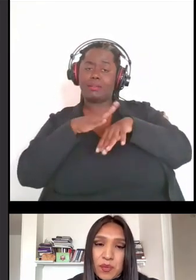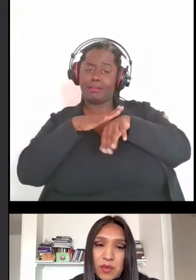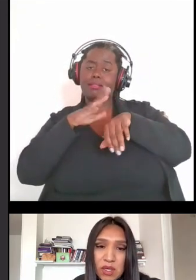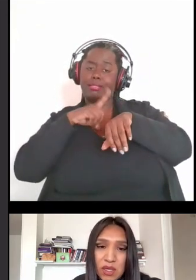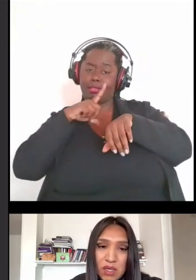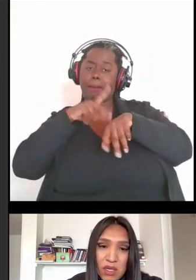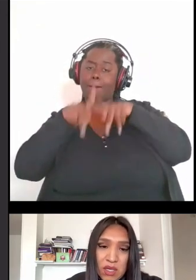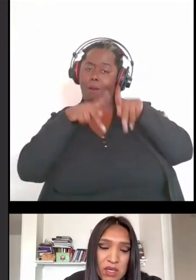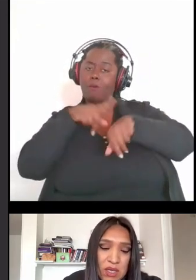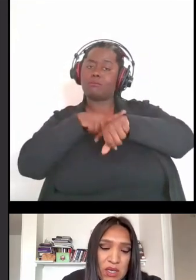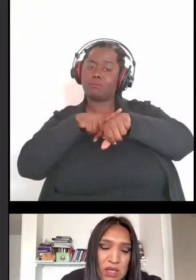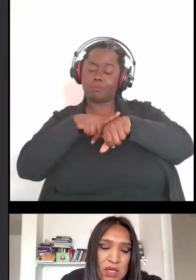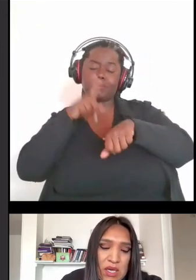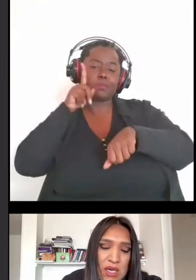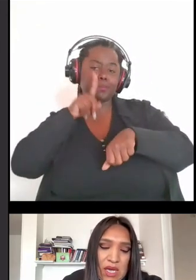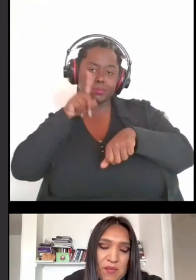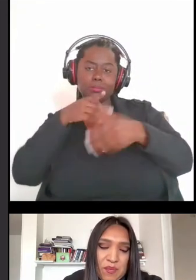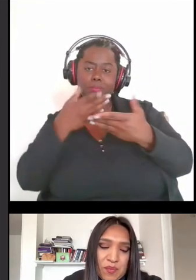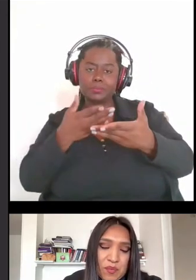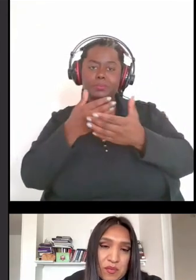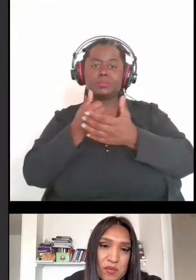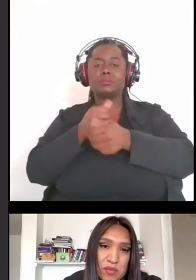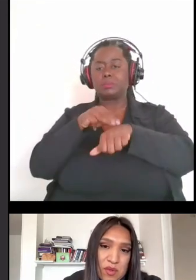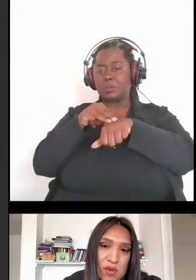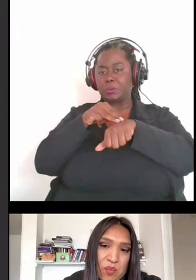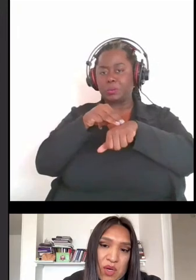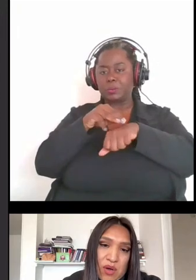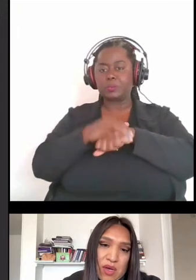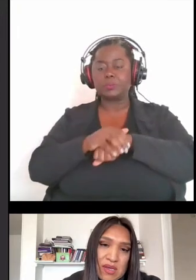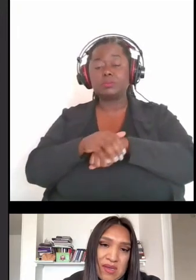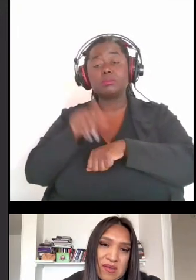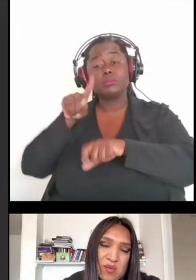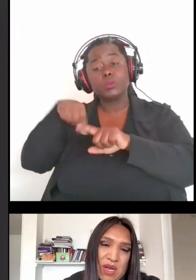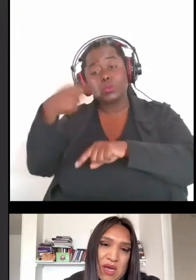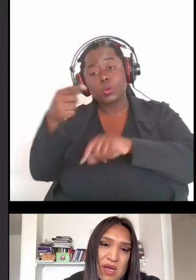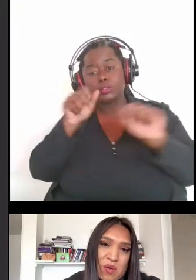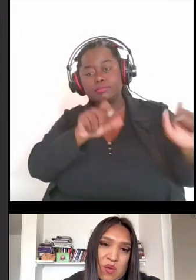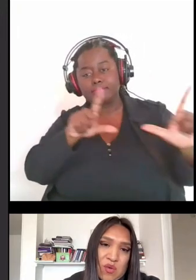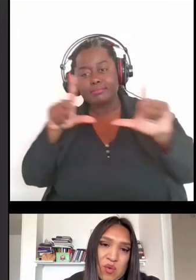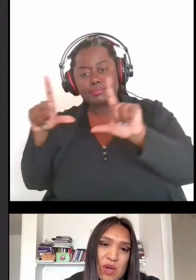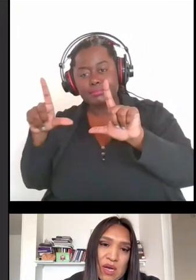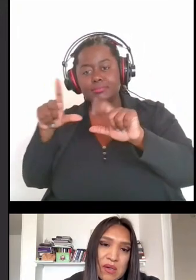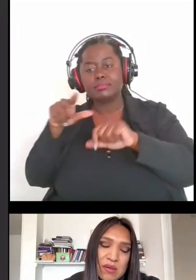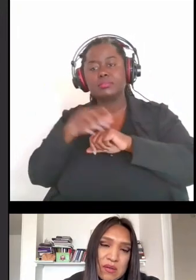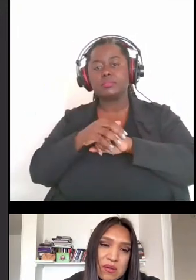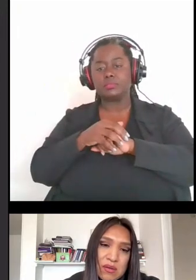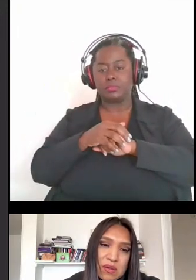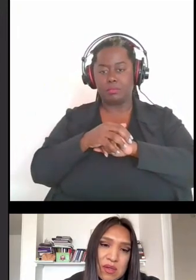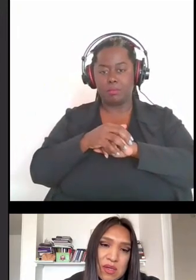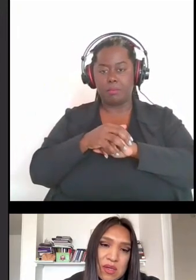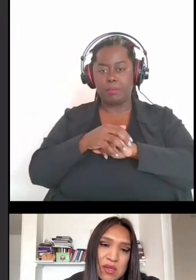next image um also the bread works